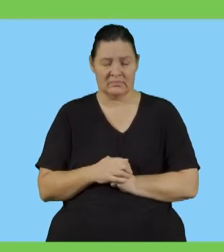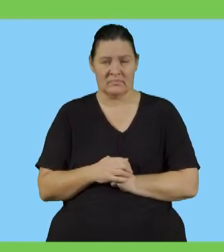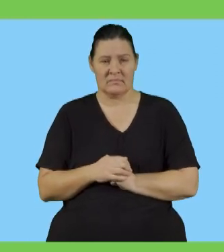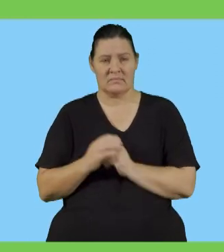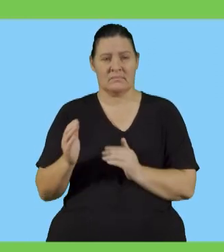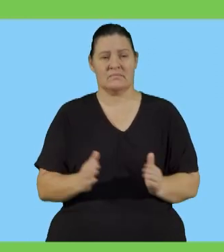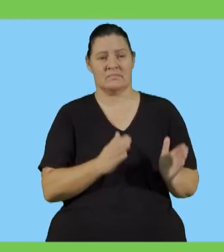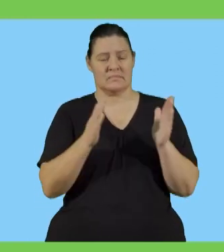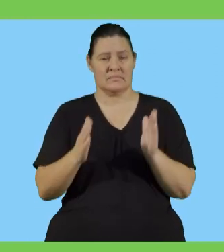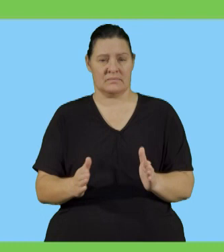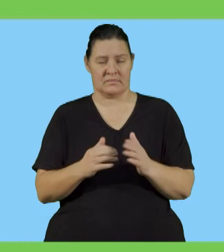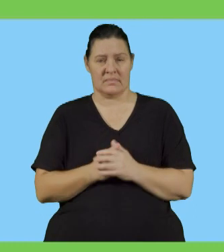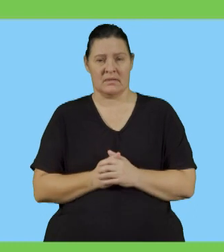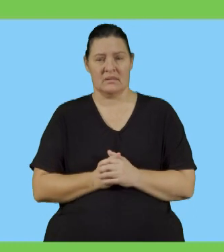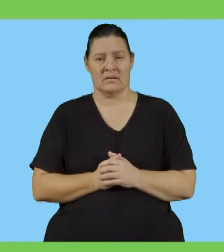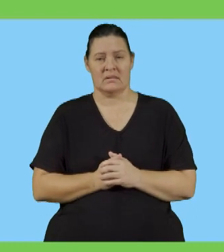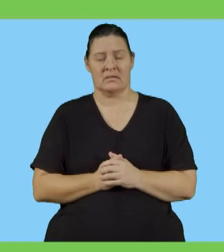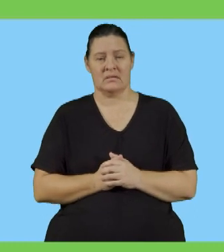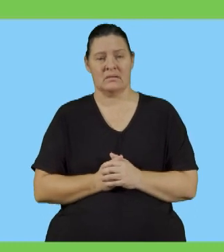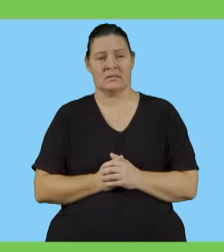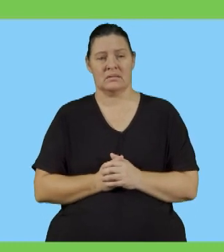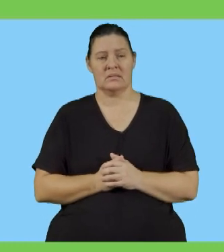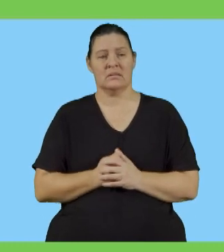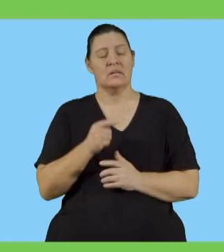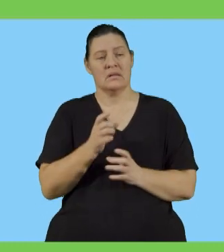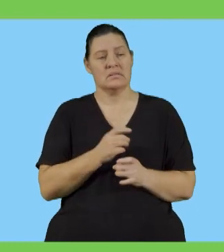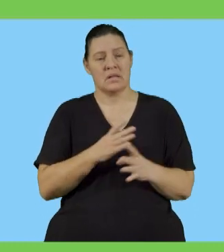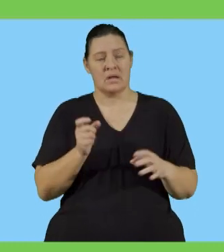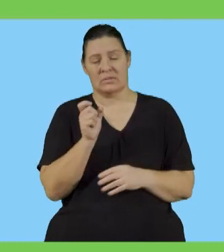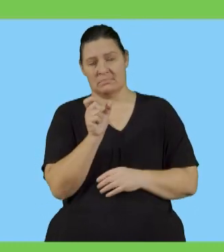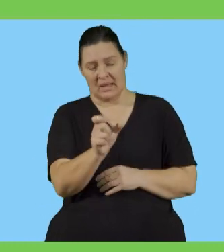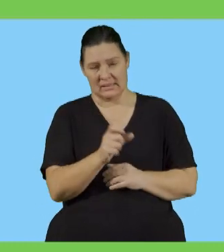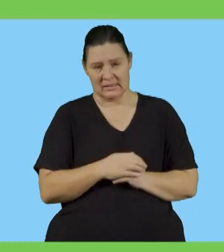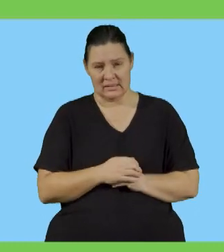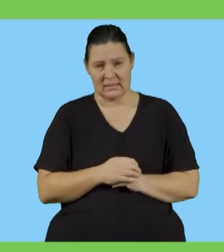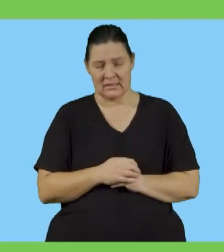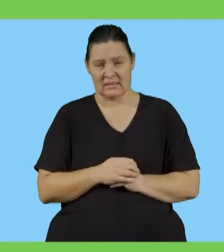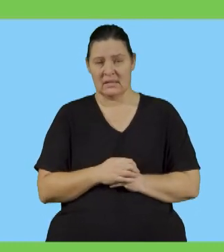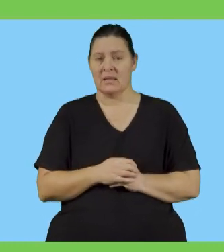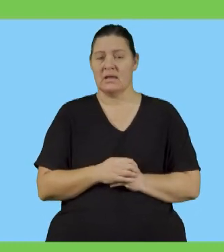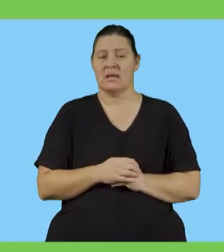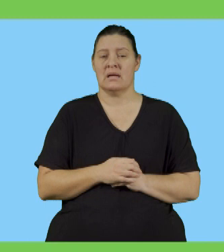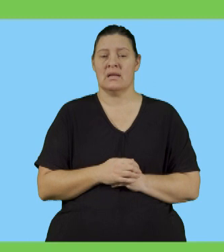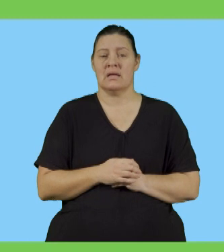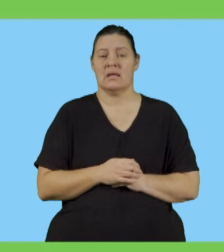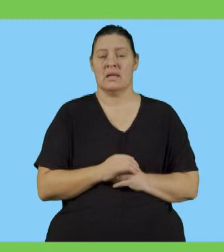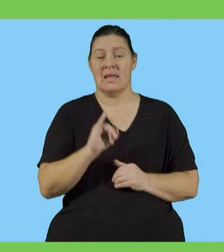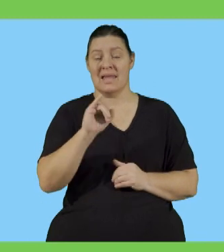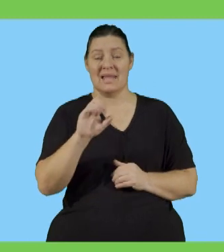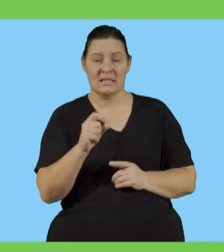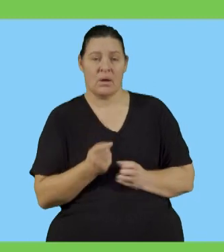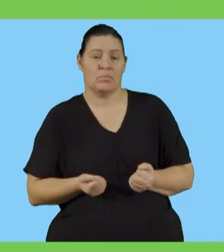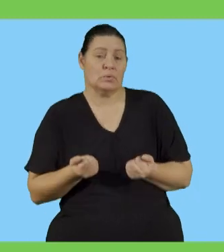Moving on to the next one. Well, this one starts with a space. It says space or blank